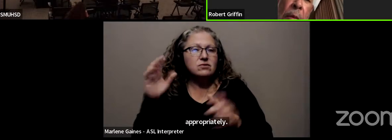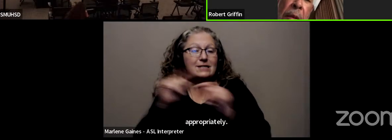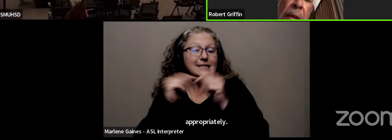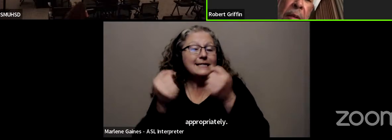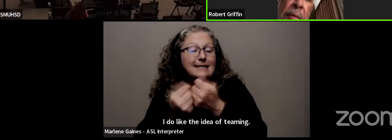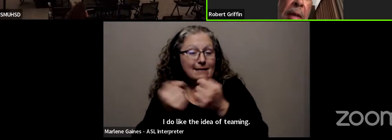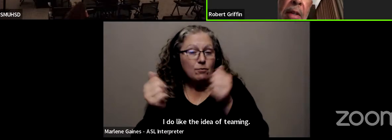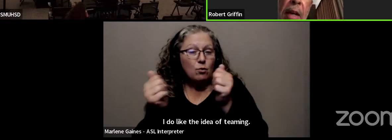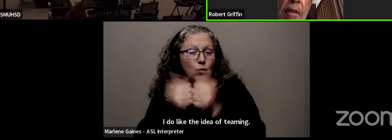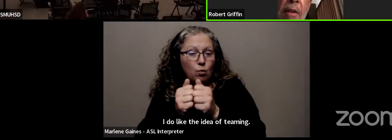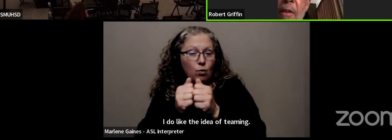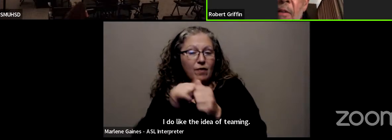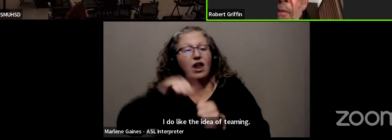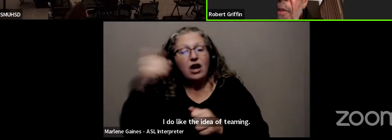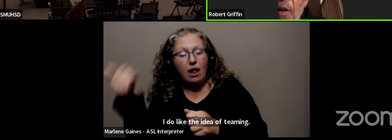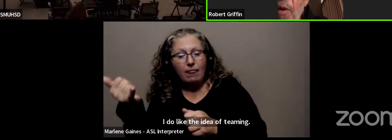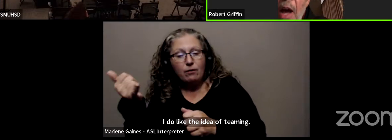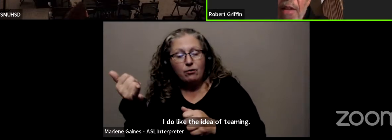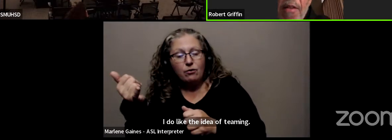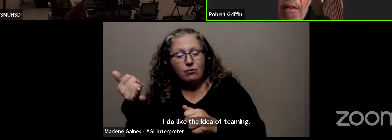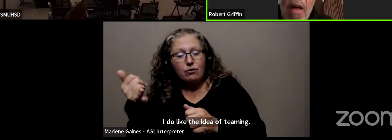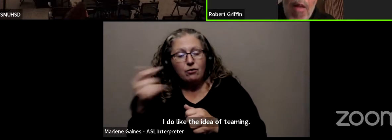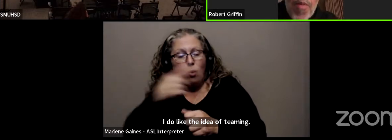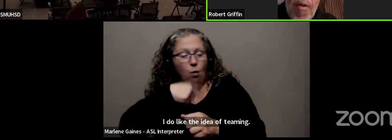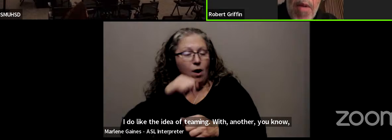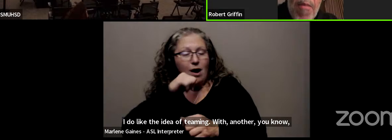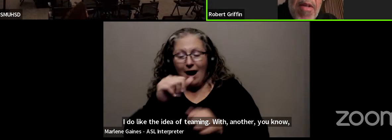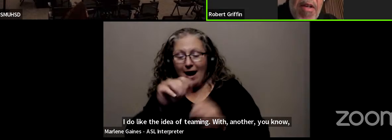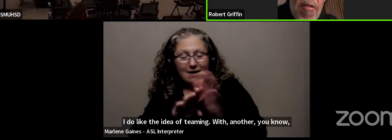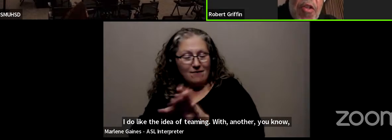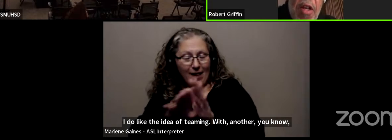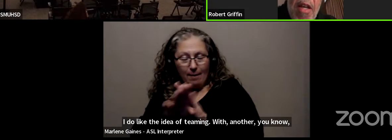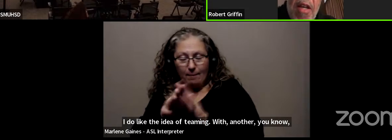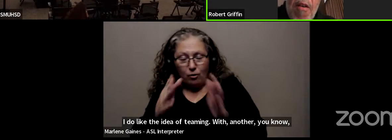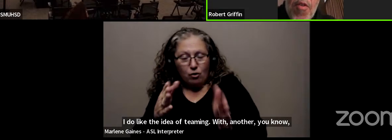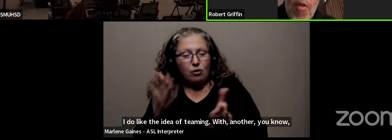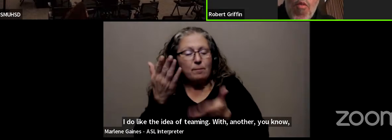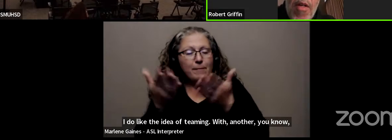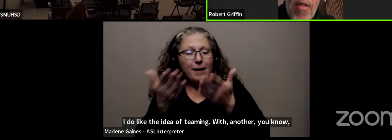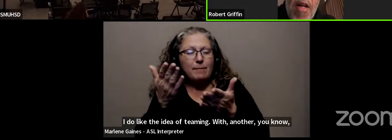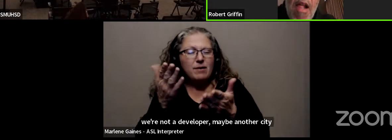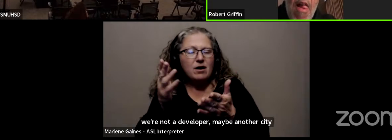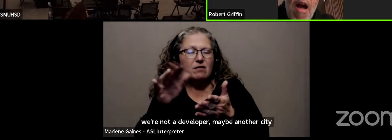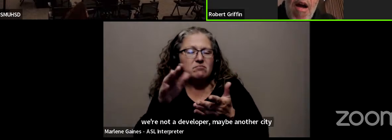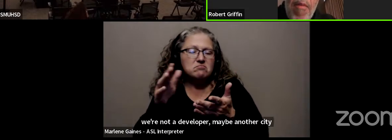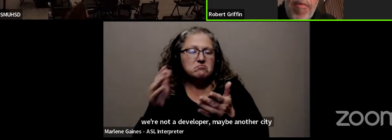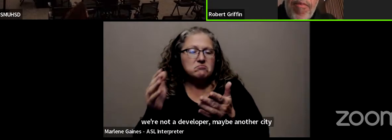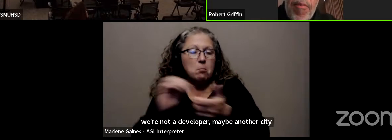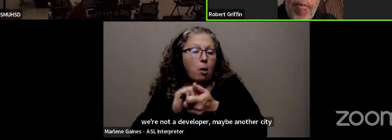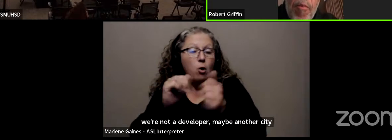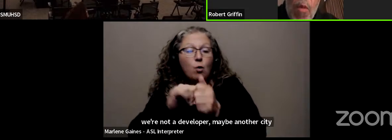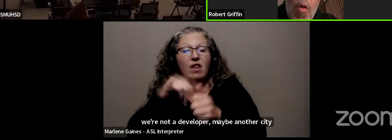with another, you know, we're not a developer, maybe another city or someone